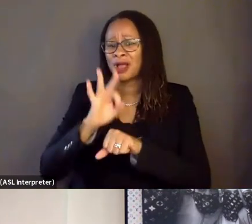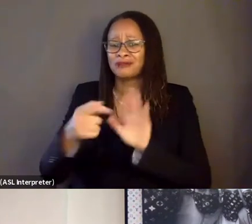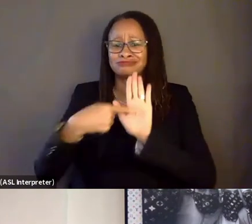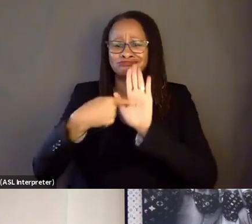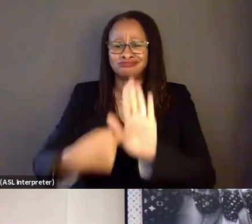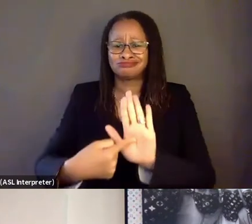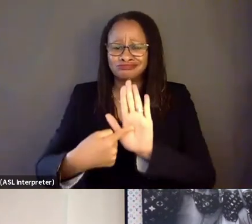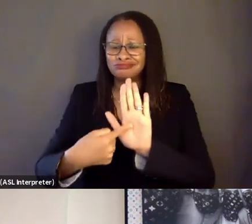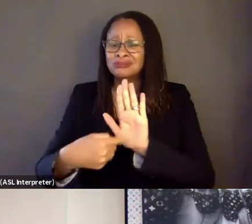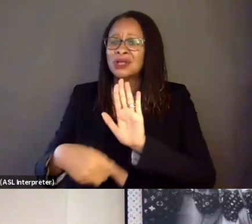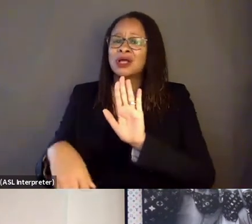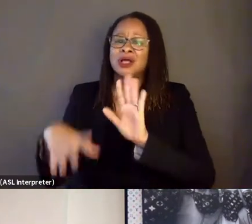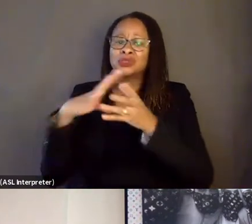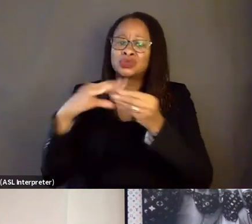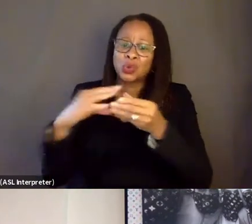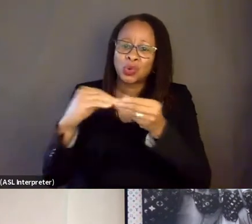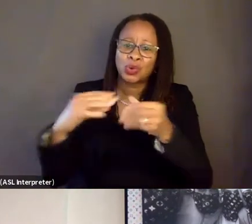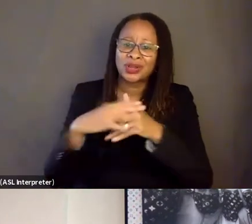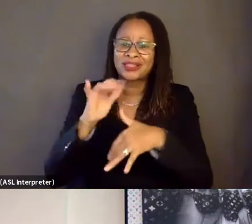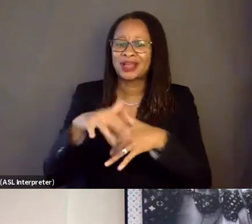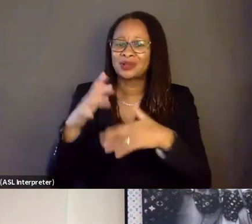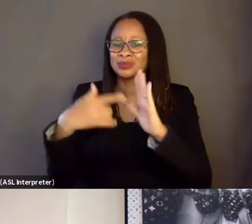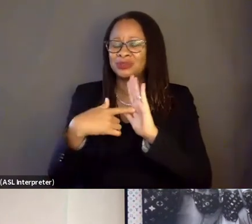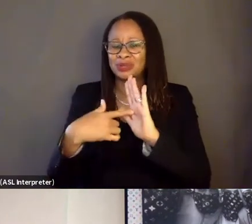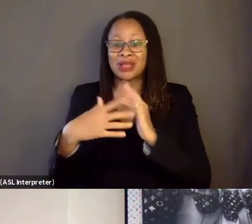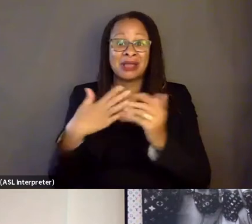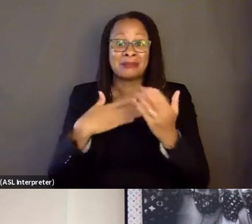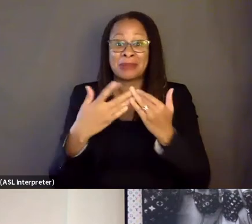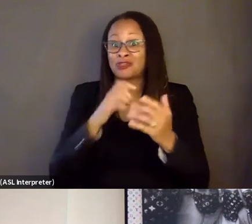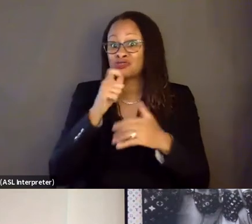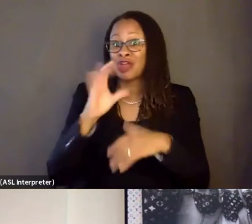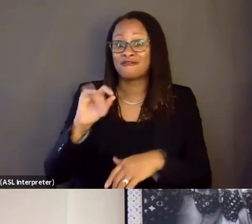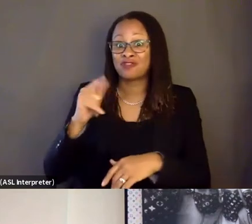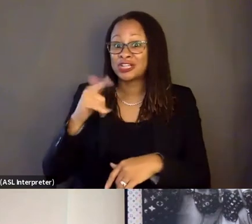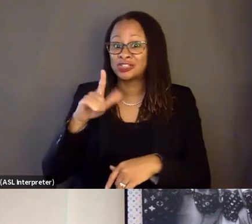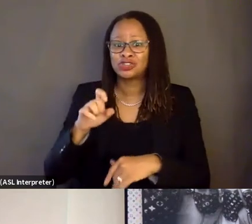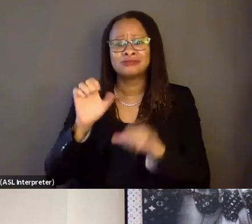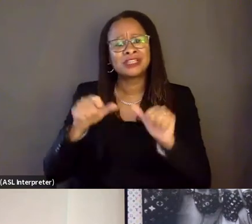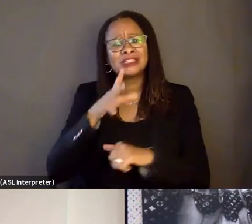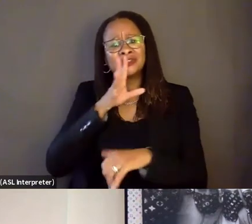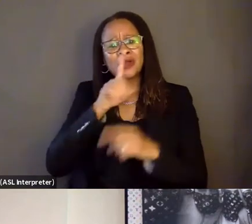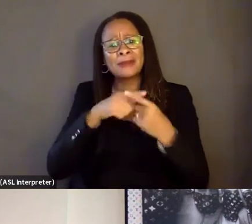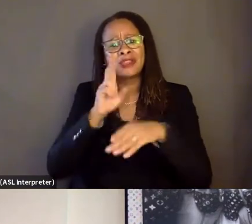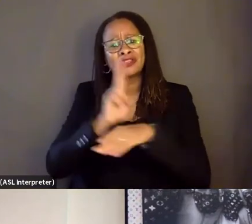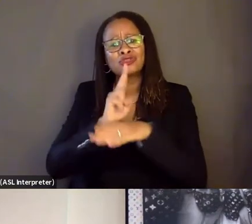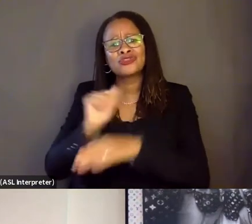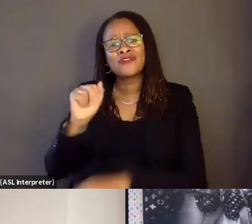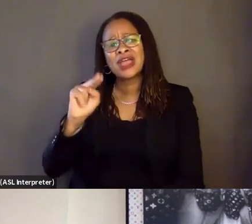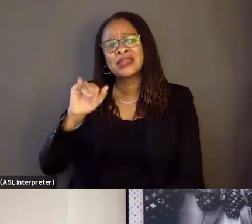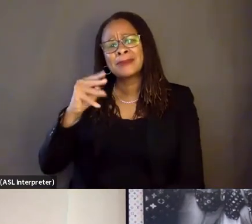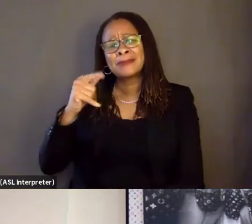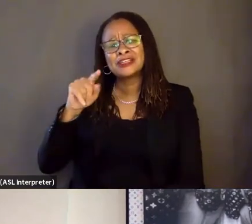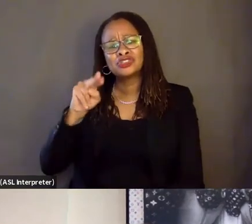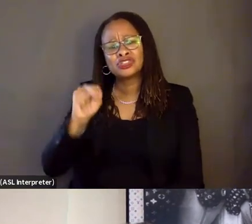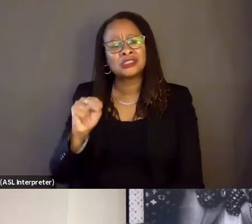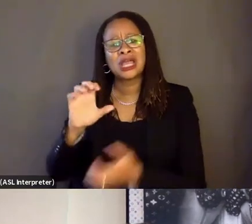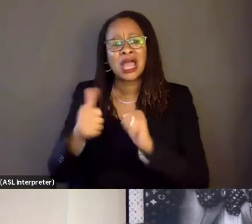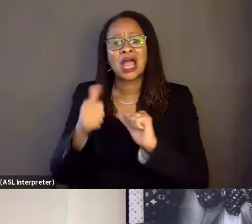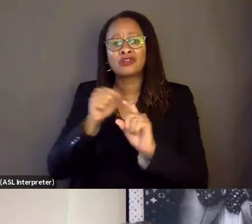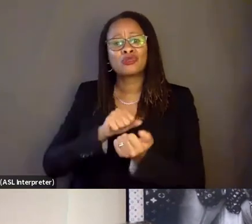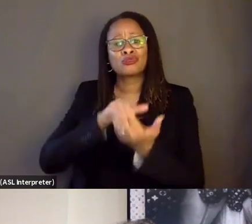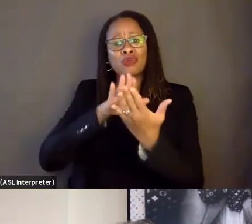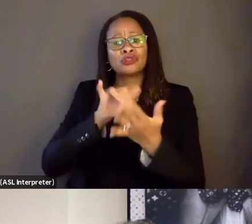stories that you were telling, where there may not have been footage, right? Can you talk to me about the uses of animation and how you